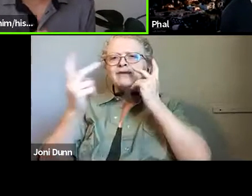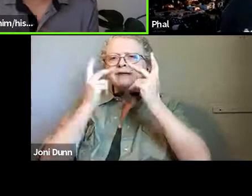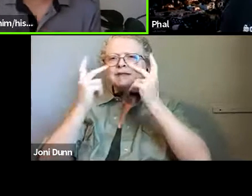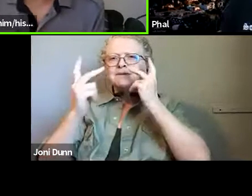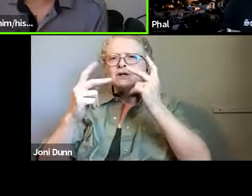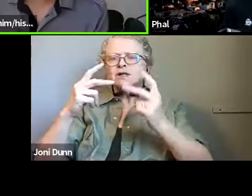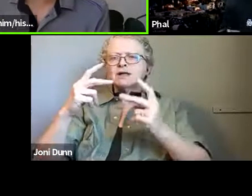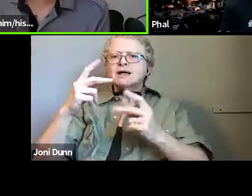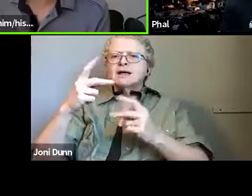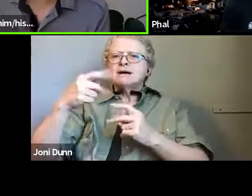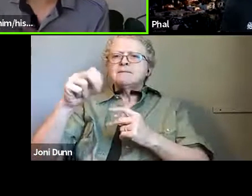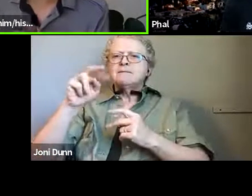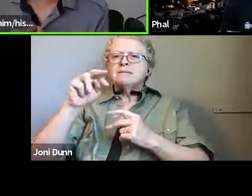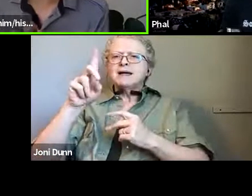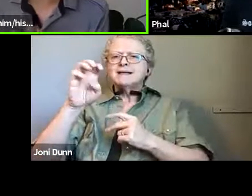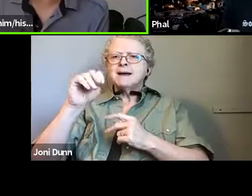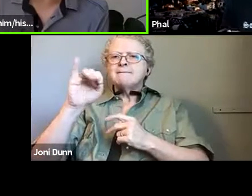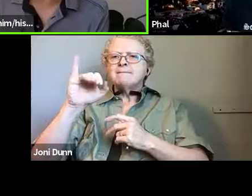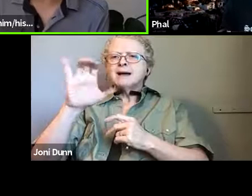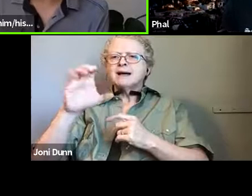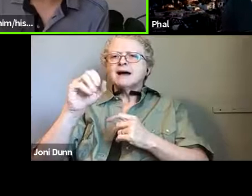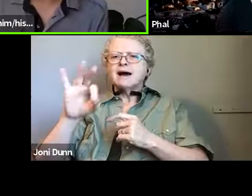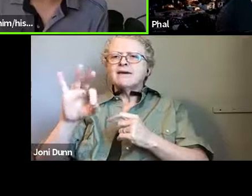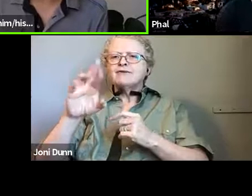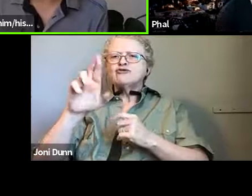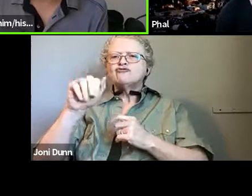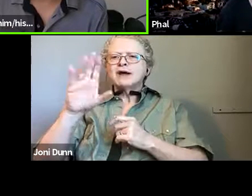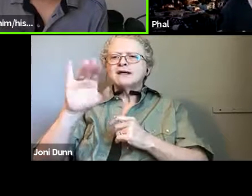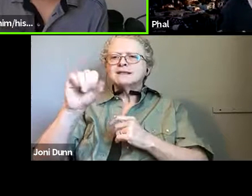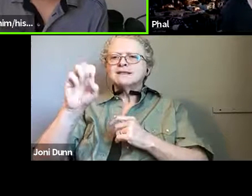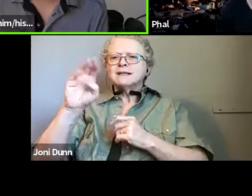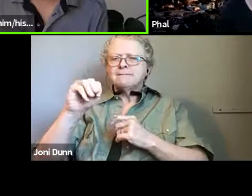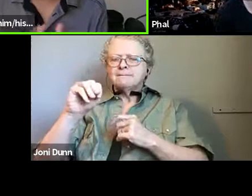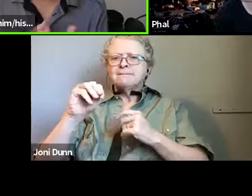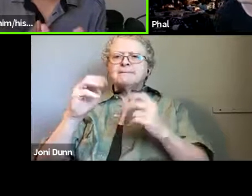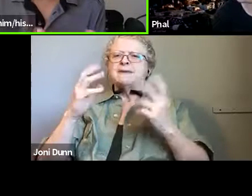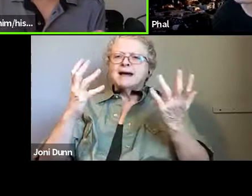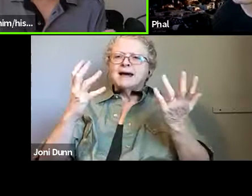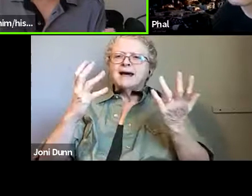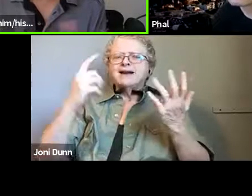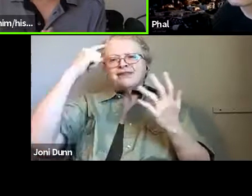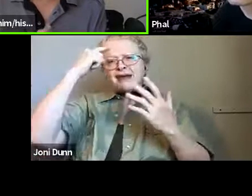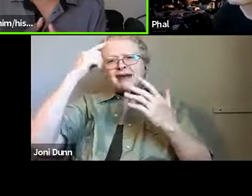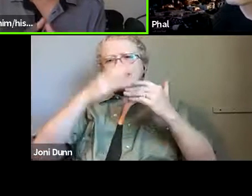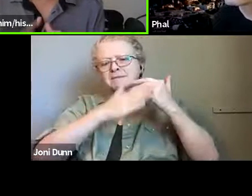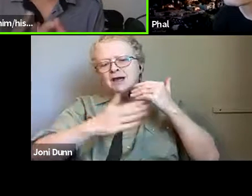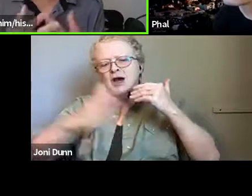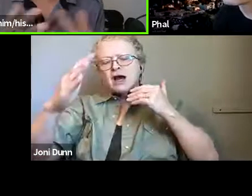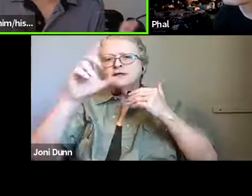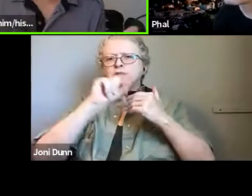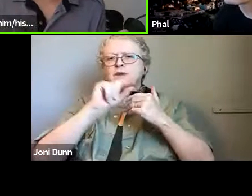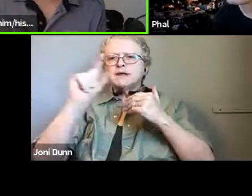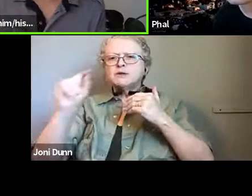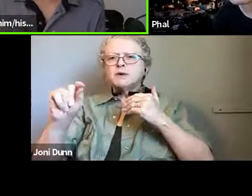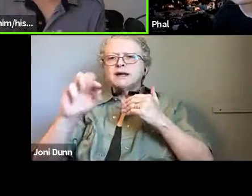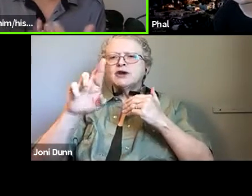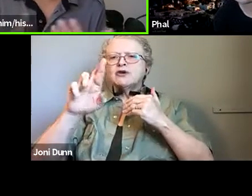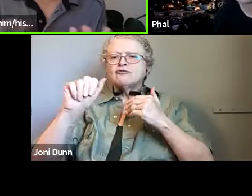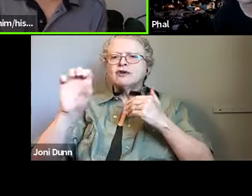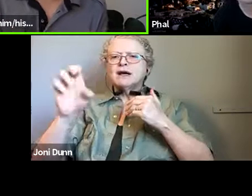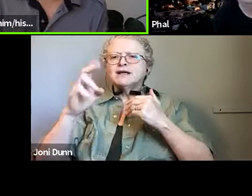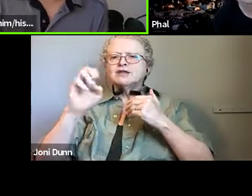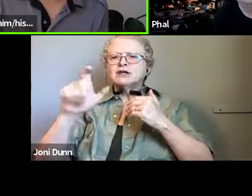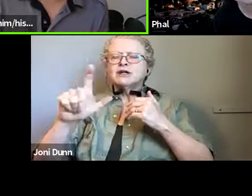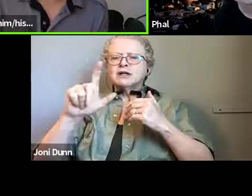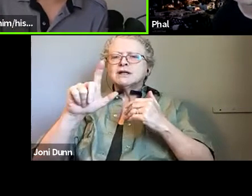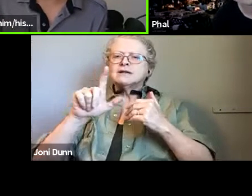approach the 2020 election and thinking beyond it. So Rachel, speaking from your work that is national, but